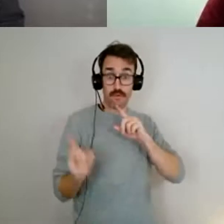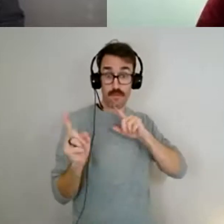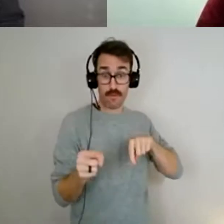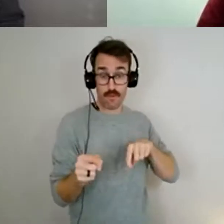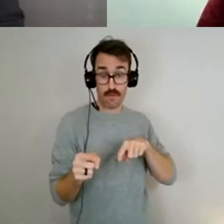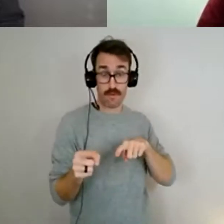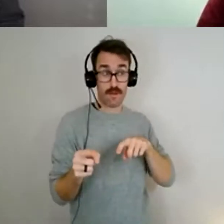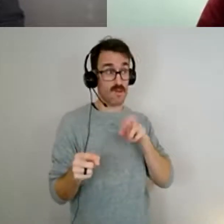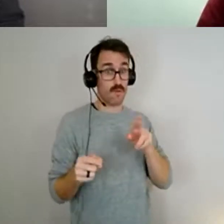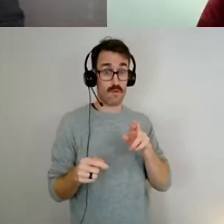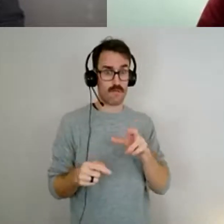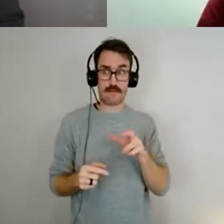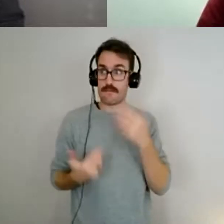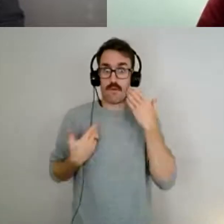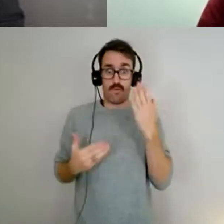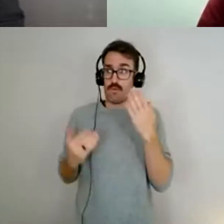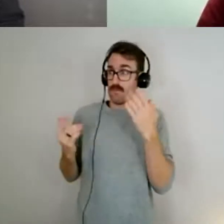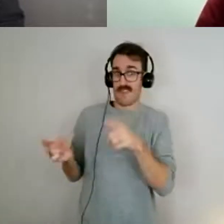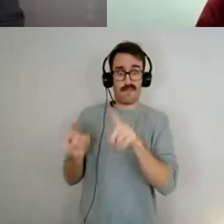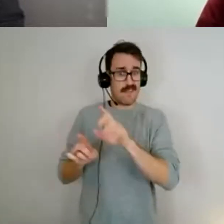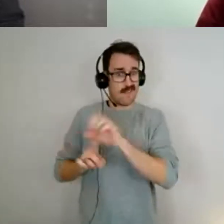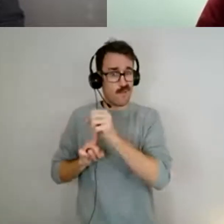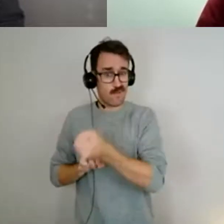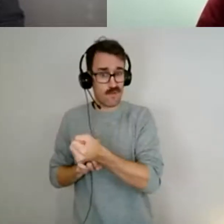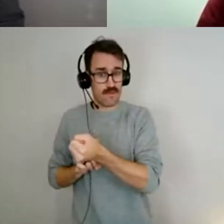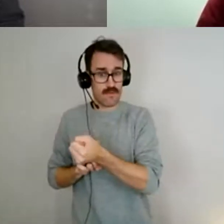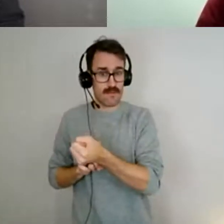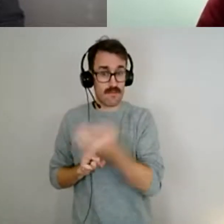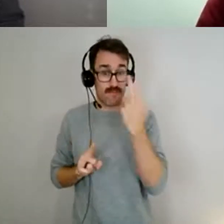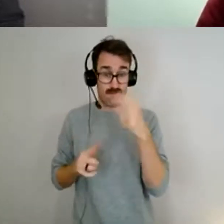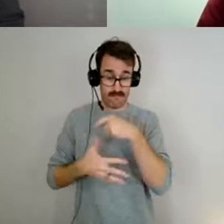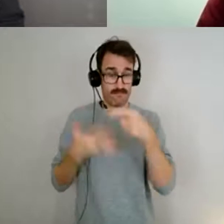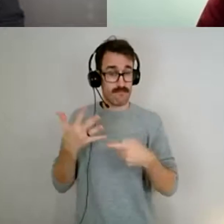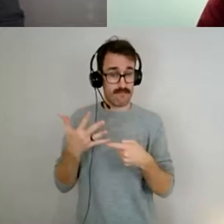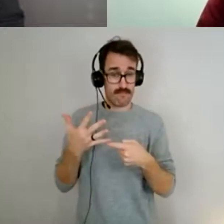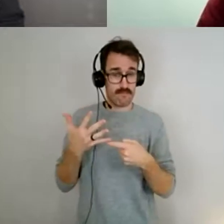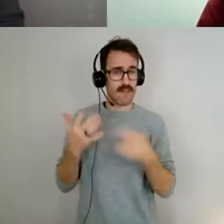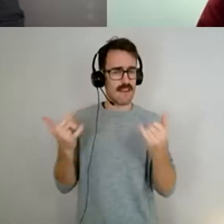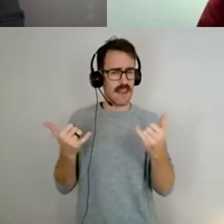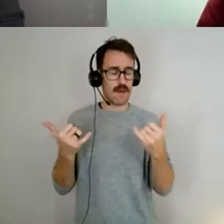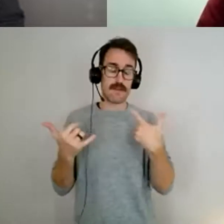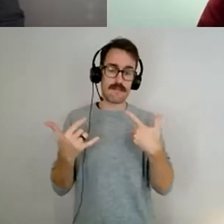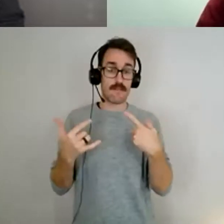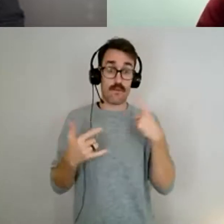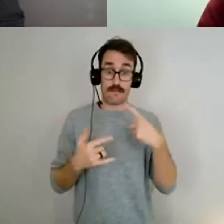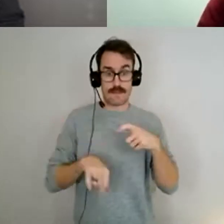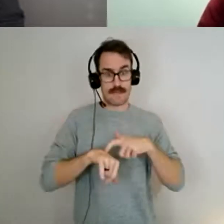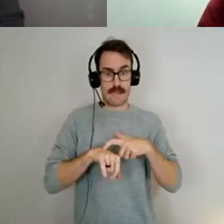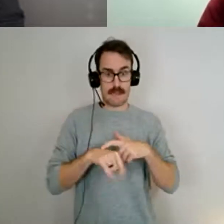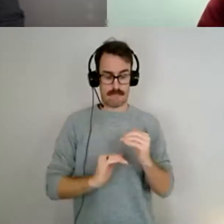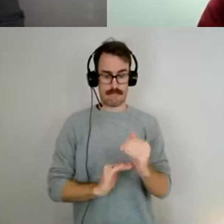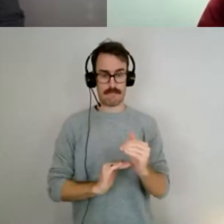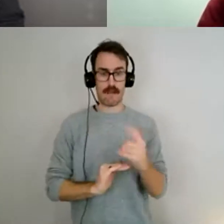we're unaware of all the situations. For the sake of time, I'll go back to the presentation and